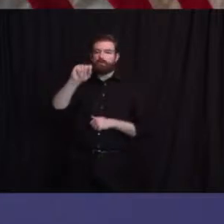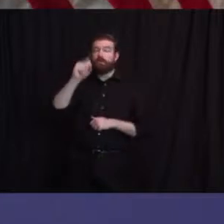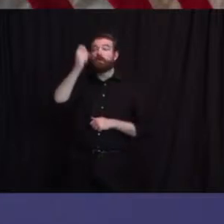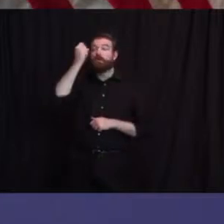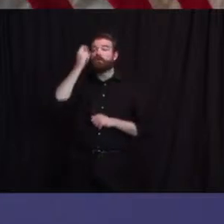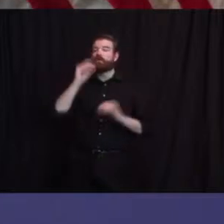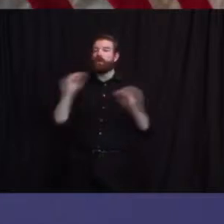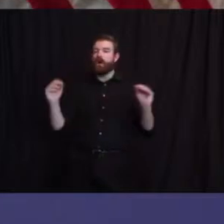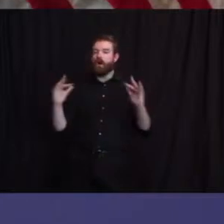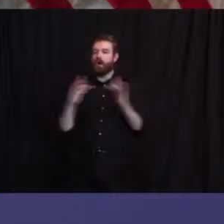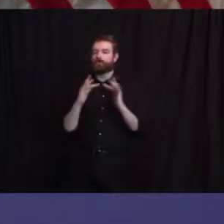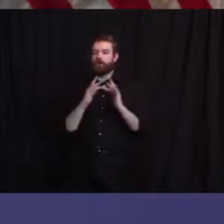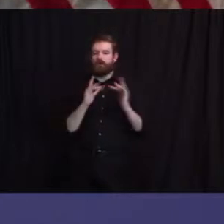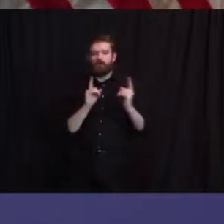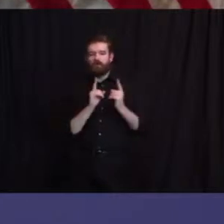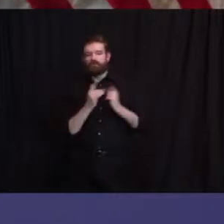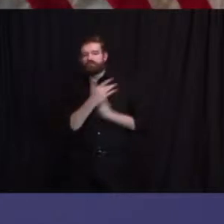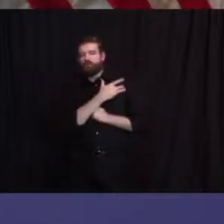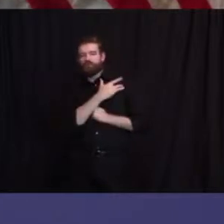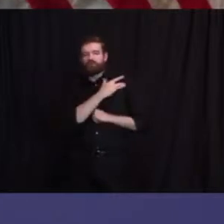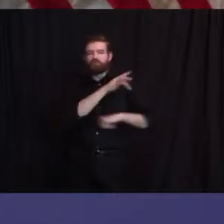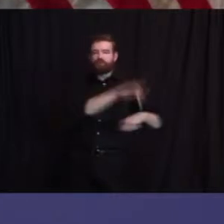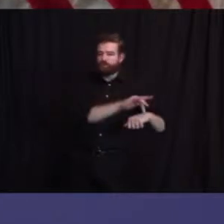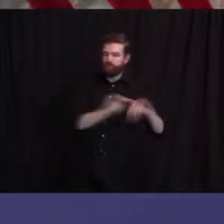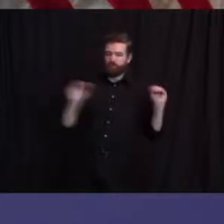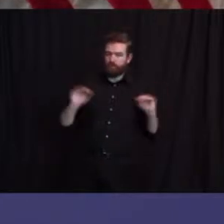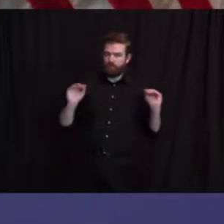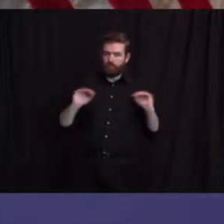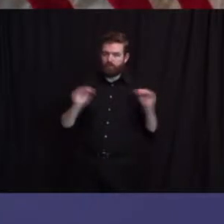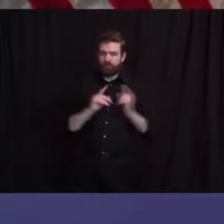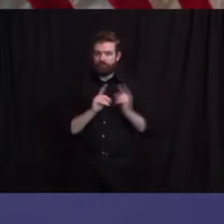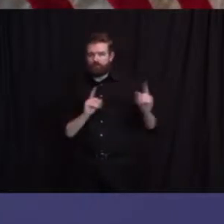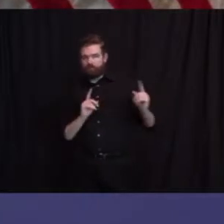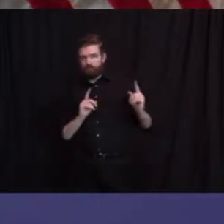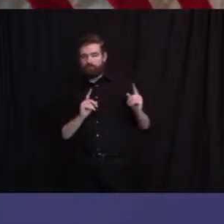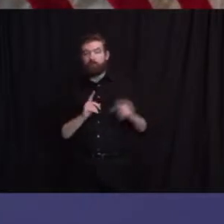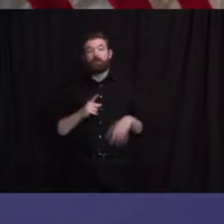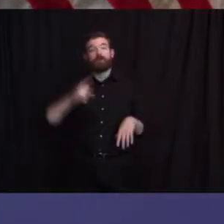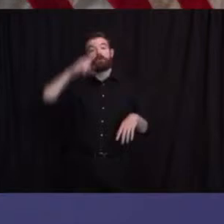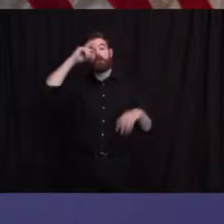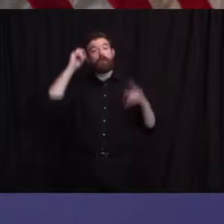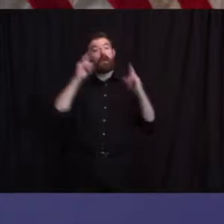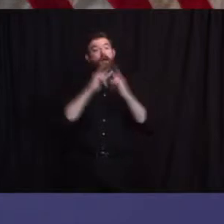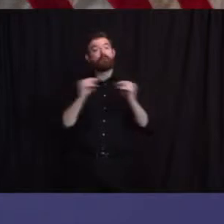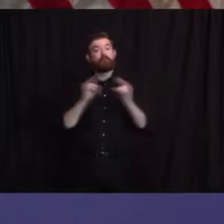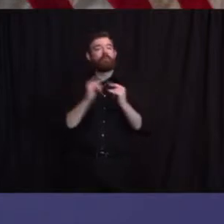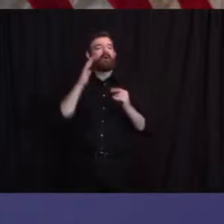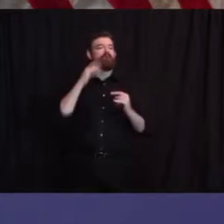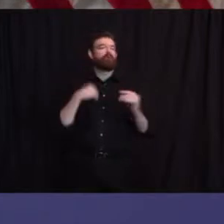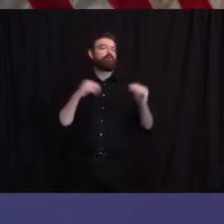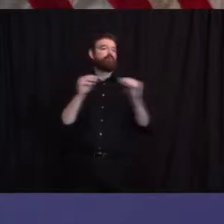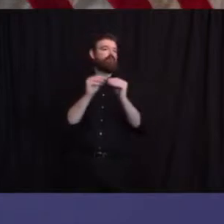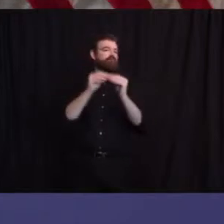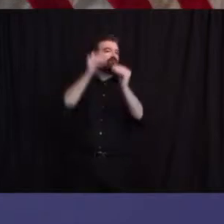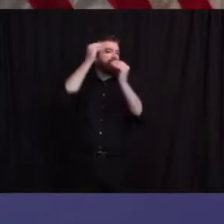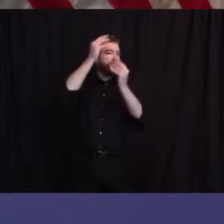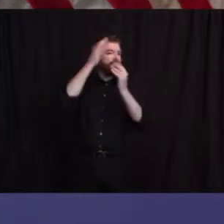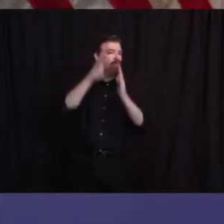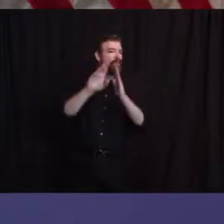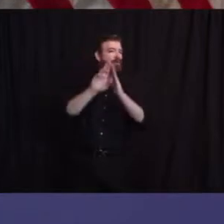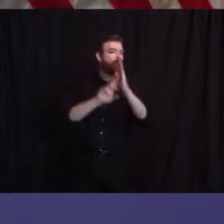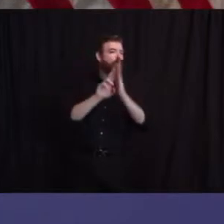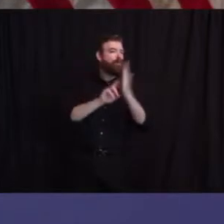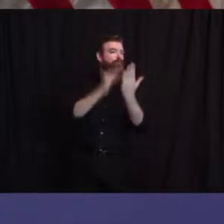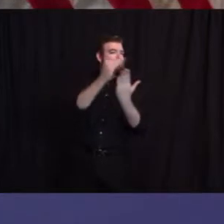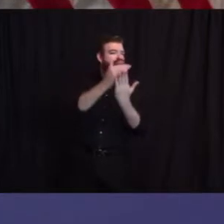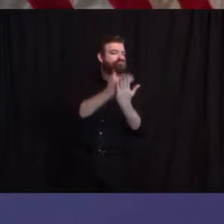defer to the guidance that the department's putting together on summer camps, which will be forthcoming as to exactly what types of activities. I don't want to speak